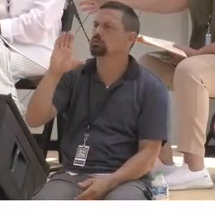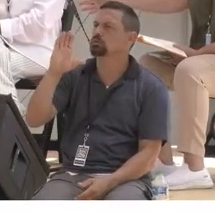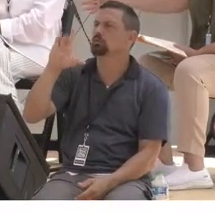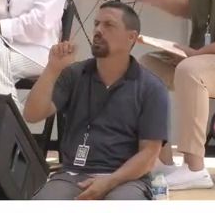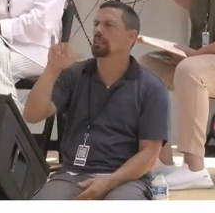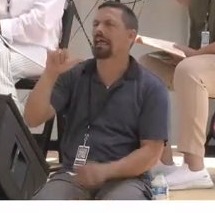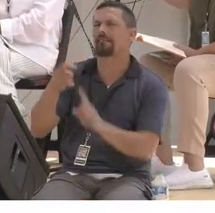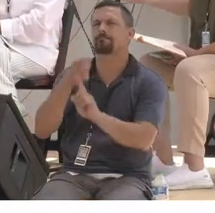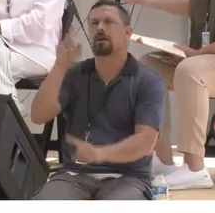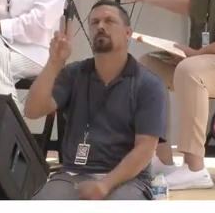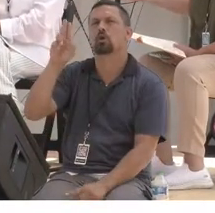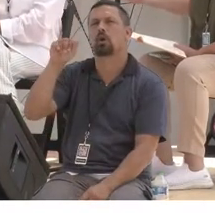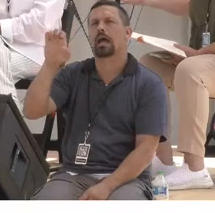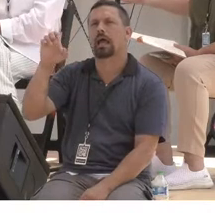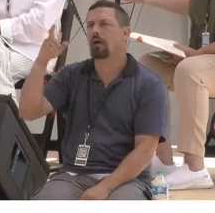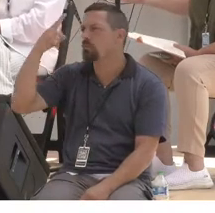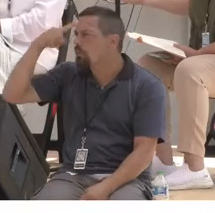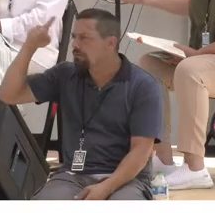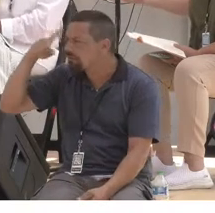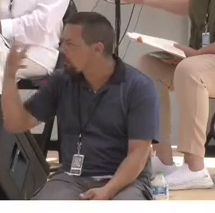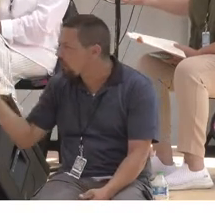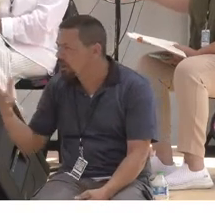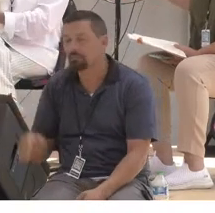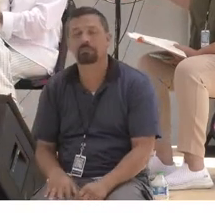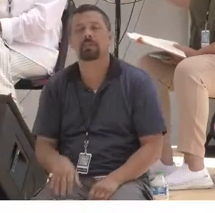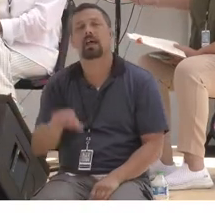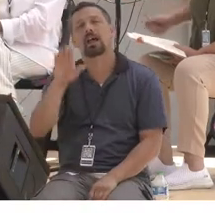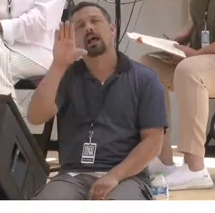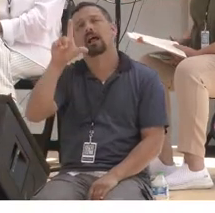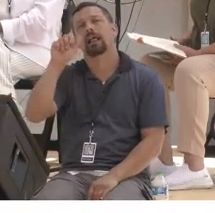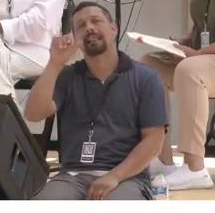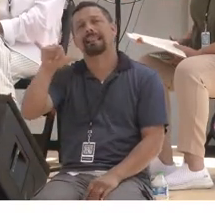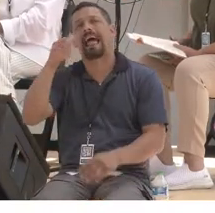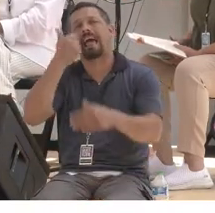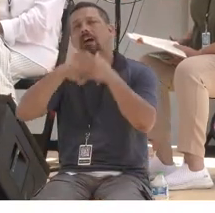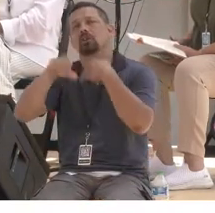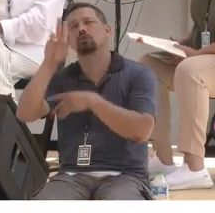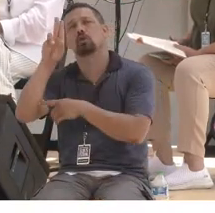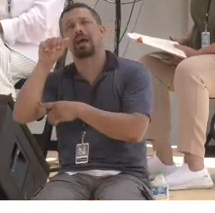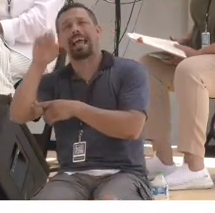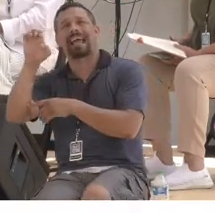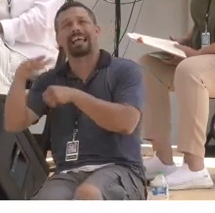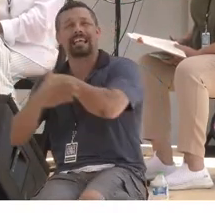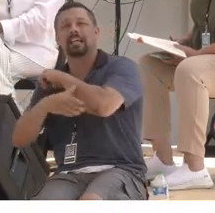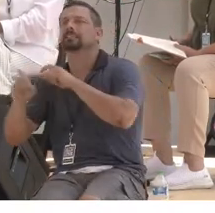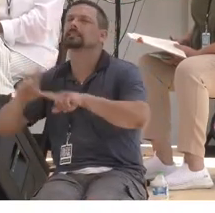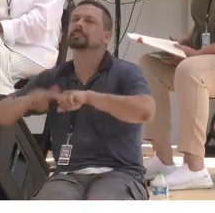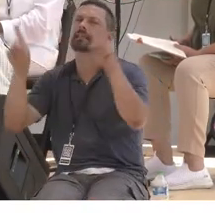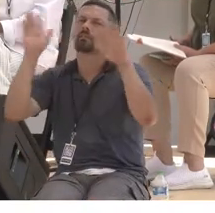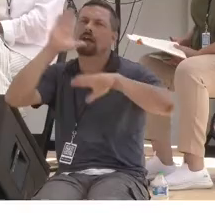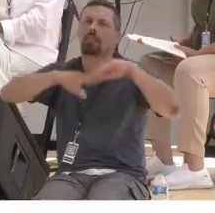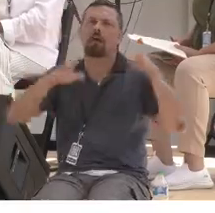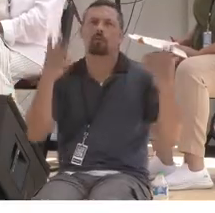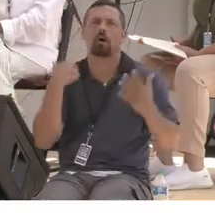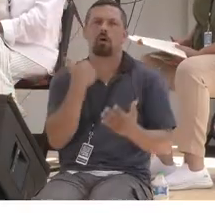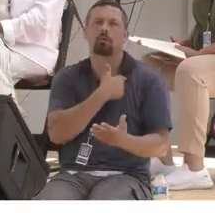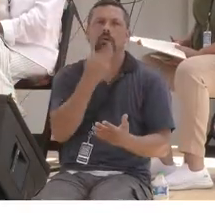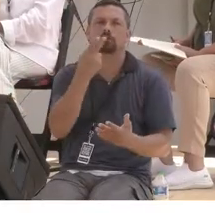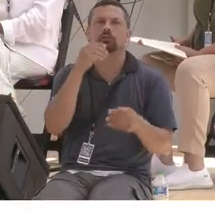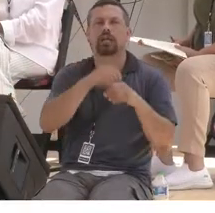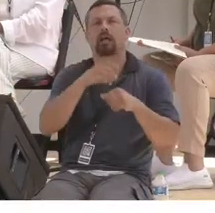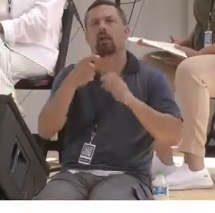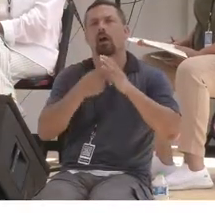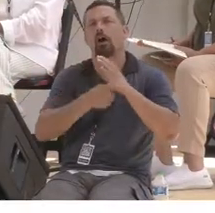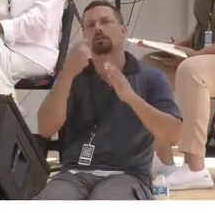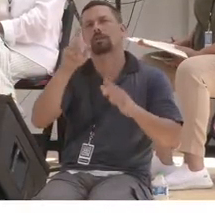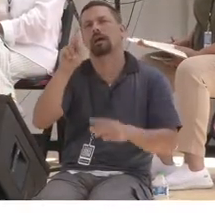the UAE? Because? The clay in the UAE is different than the clay we fire in automatic kilns. And I